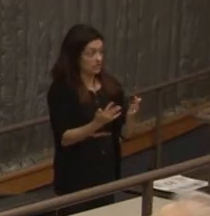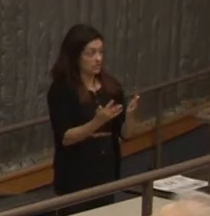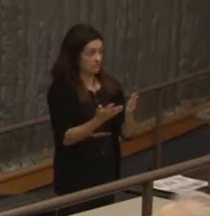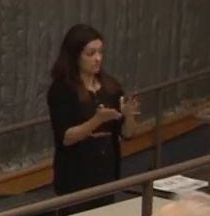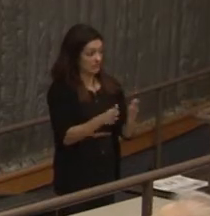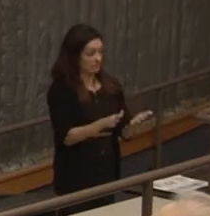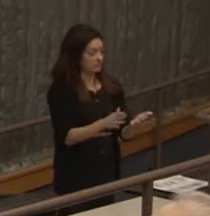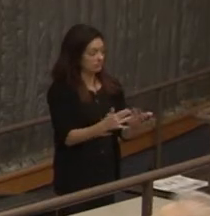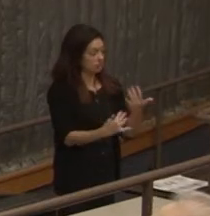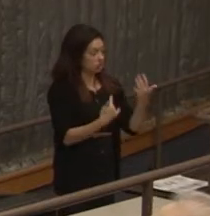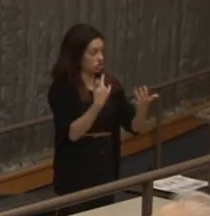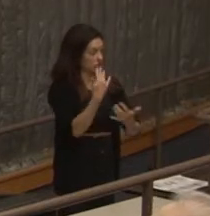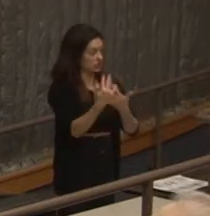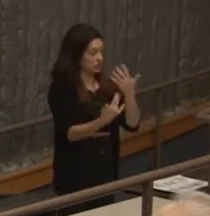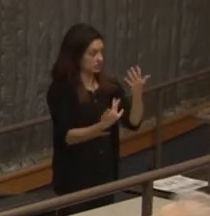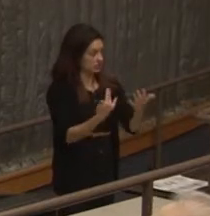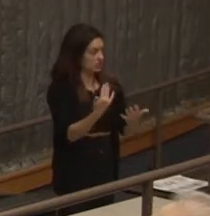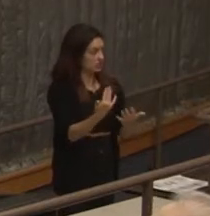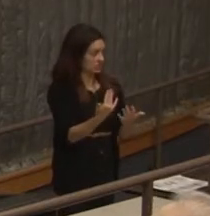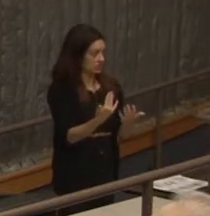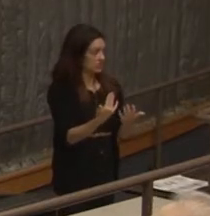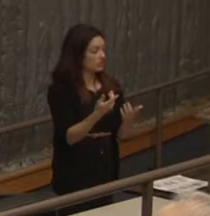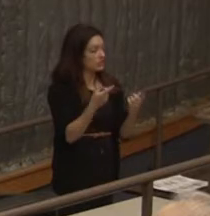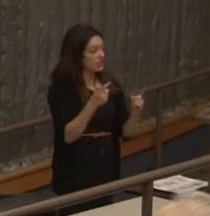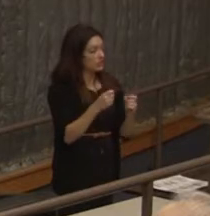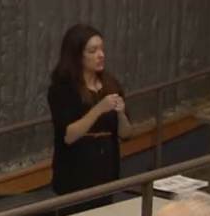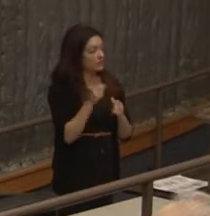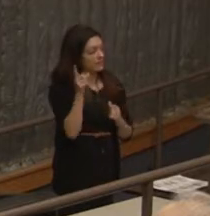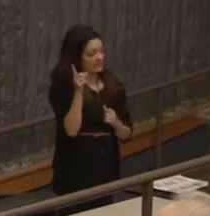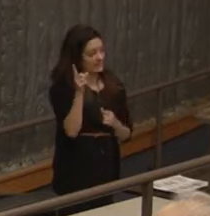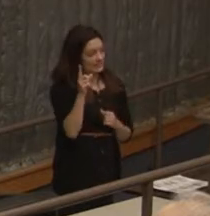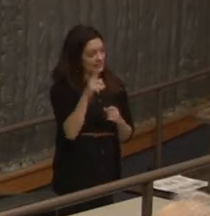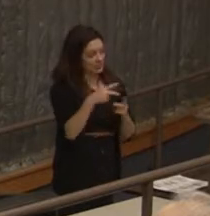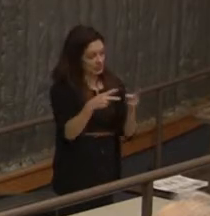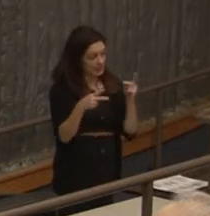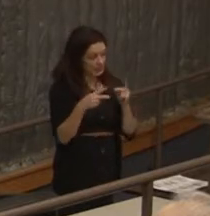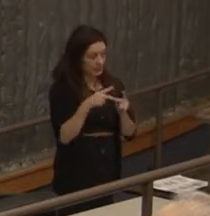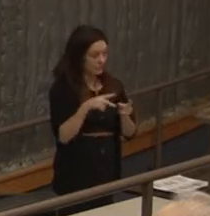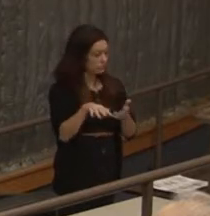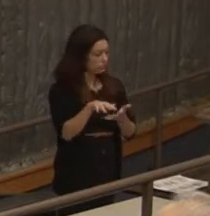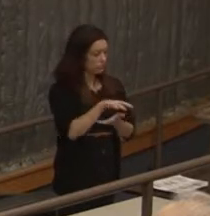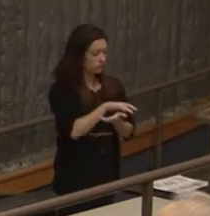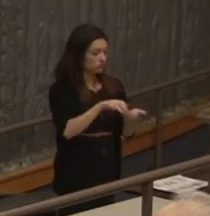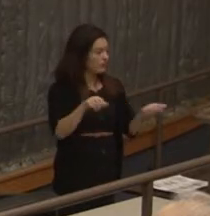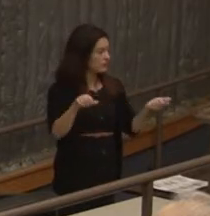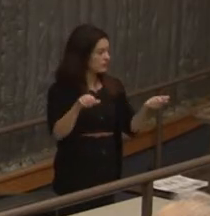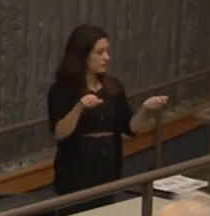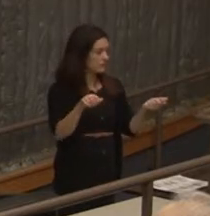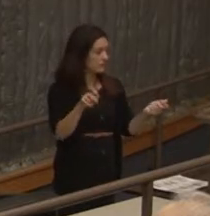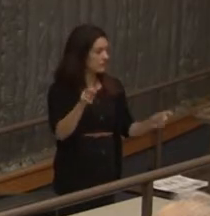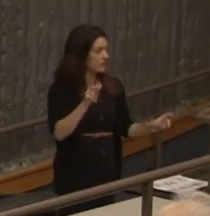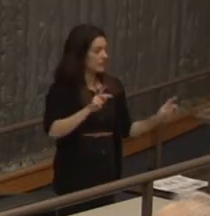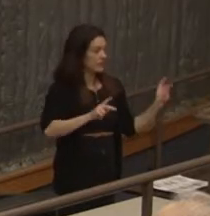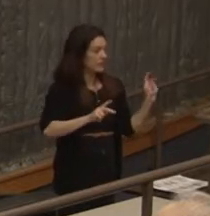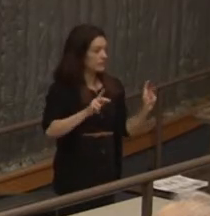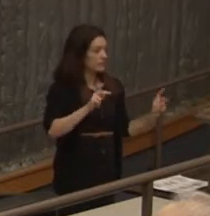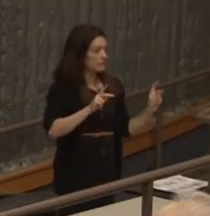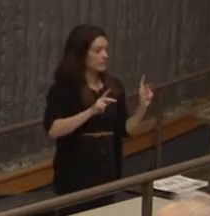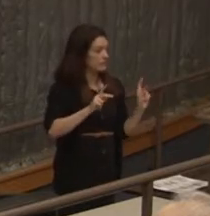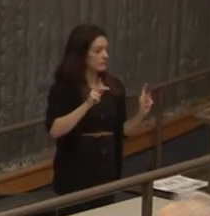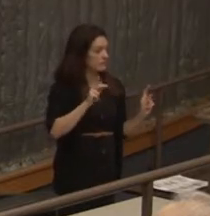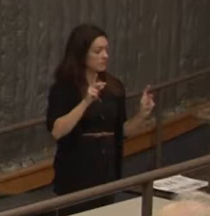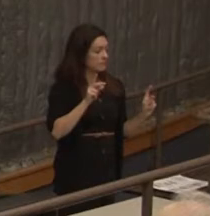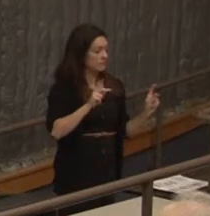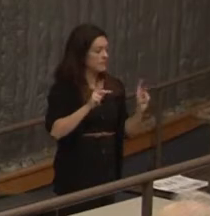in crematoria. What happened to the Vilna ghetto? It was destroyed. Its people were sent to be shot at